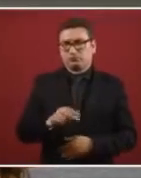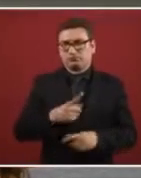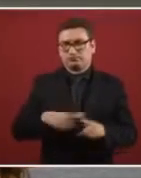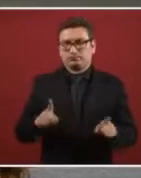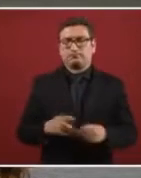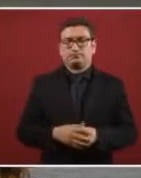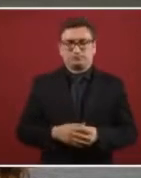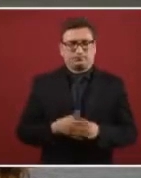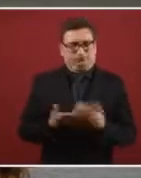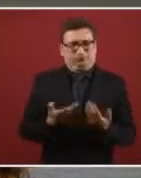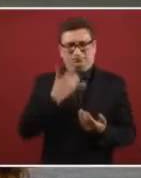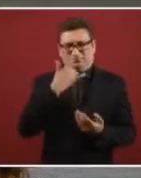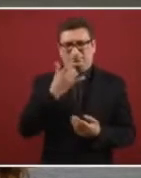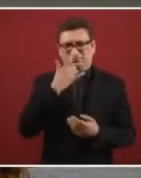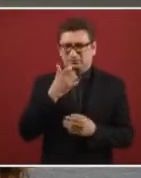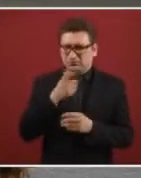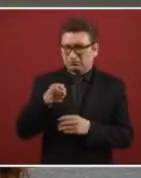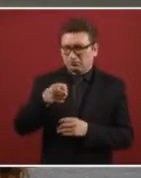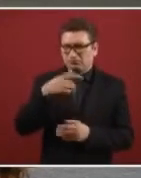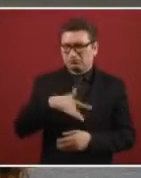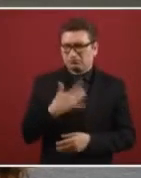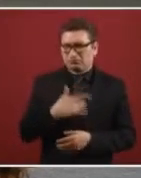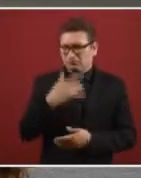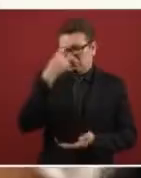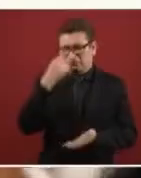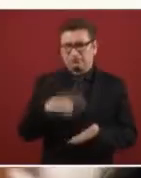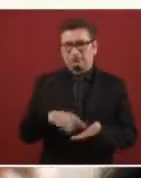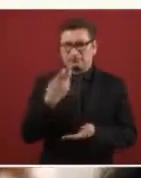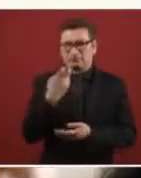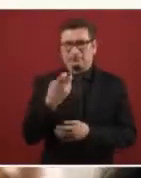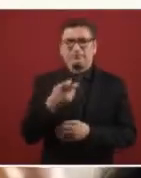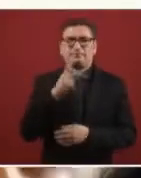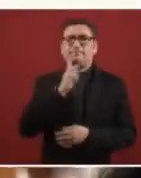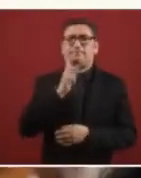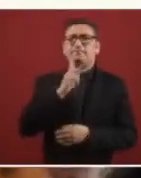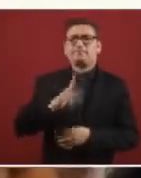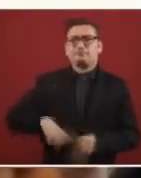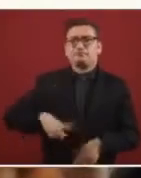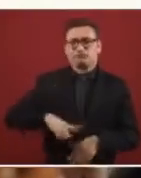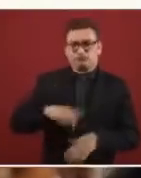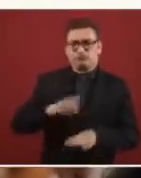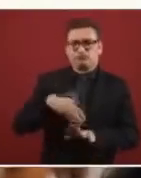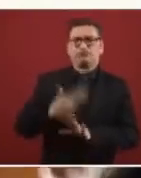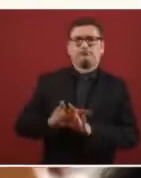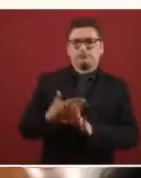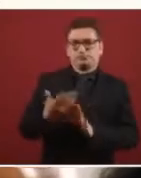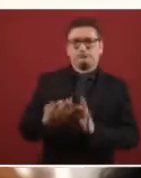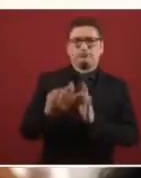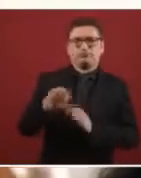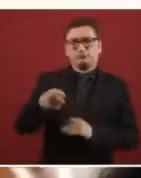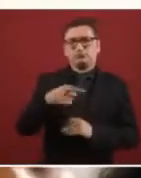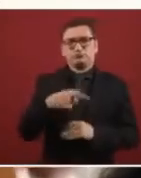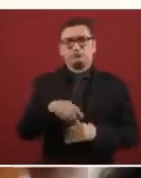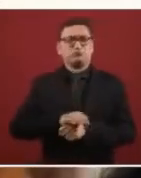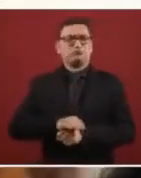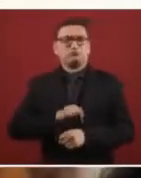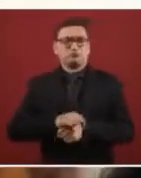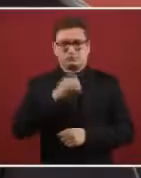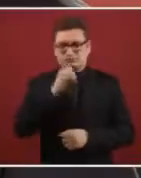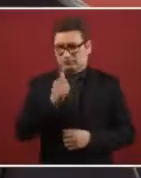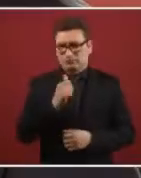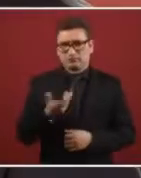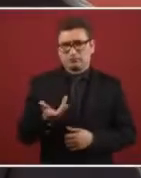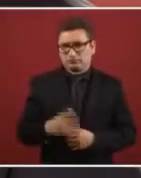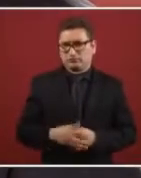Con estas irregularidades, ¿no considera usted esto como un reto para su gobierno? Que ha reiterado that she admitted that